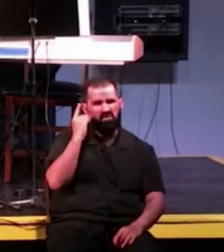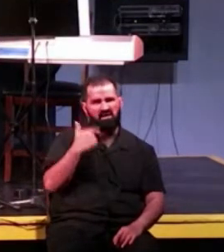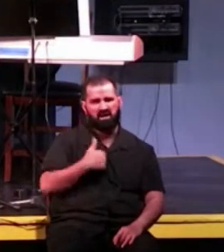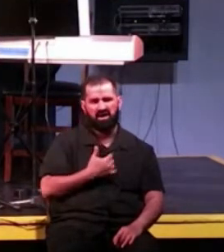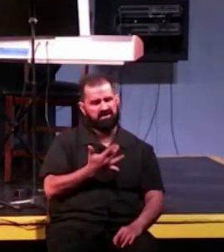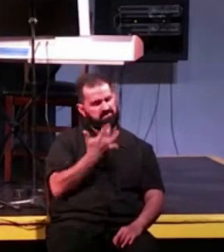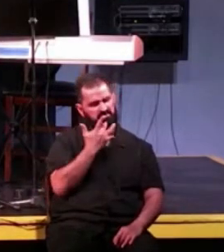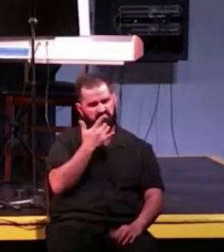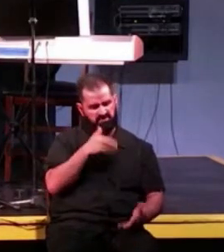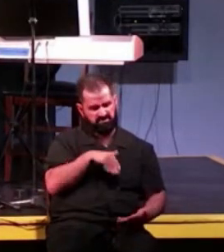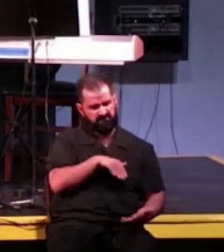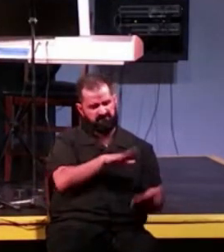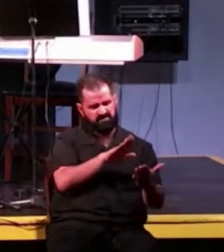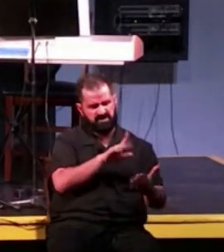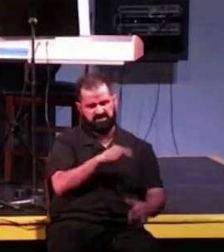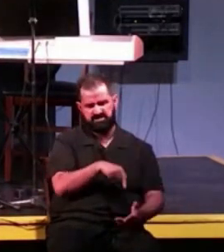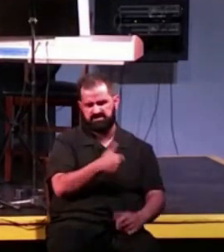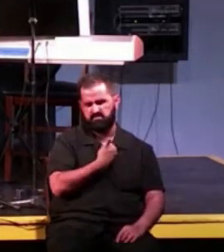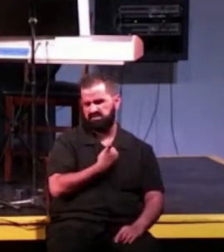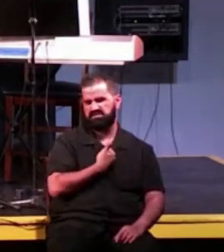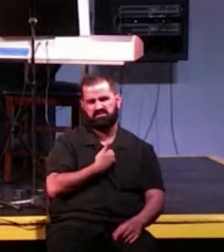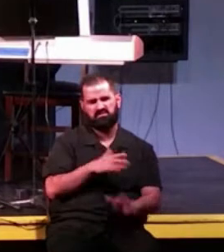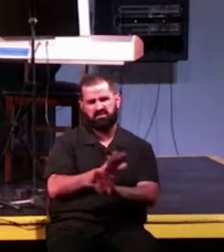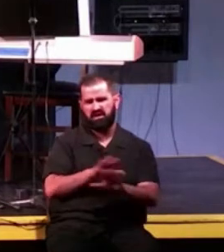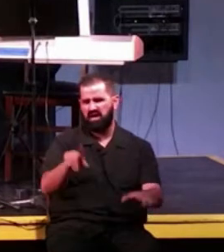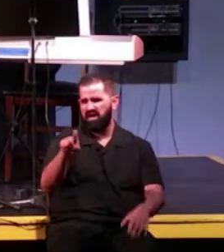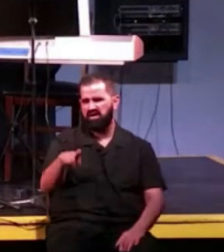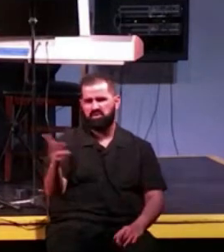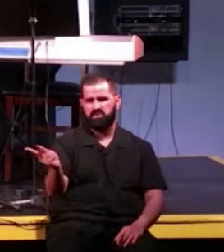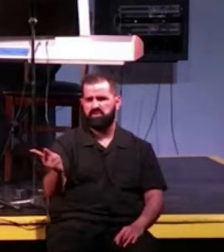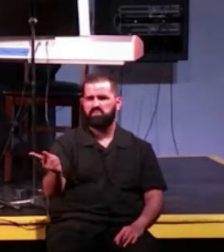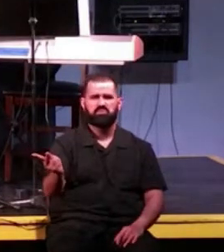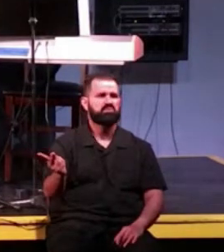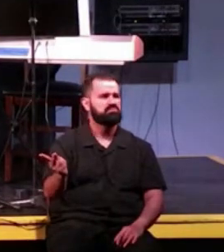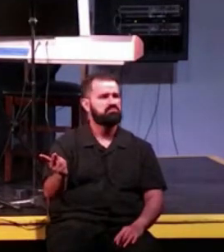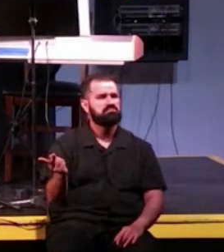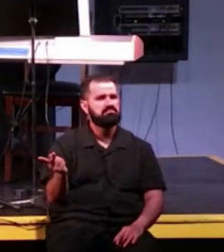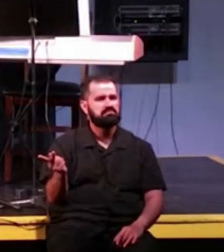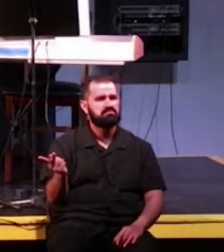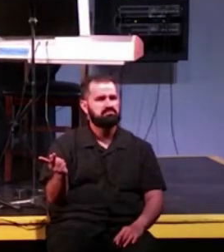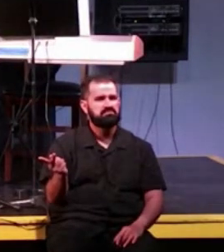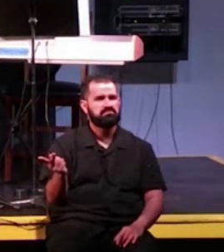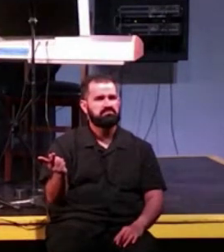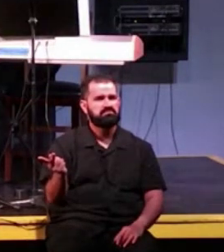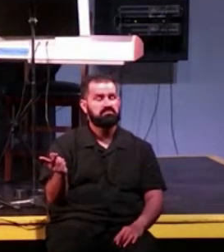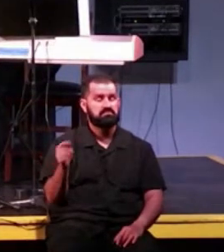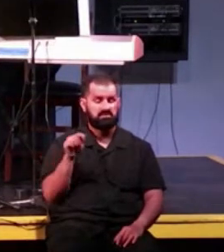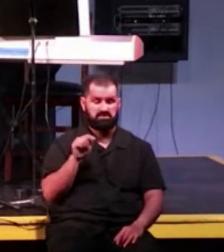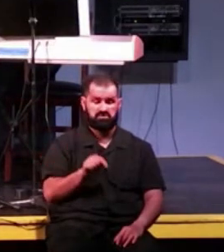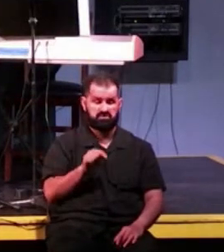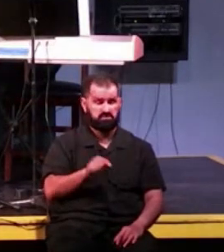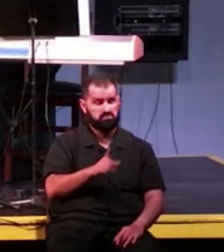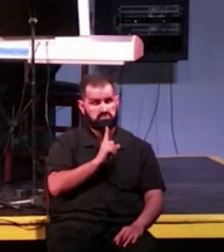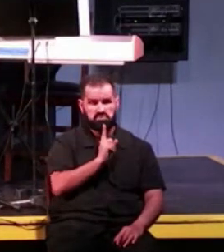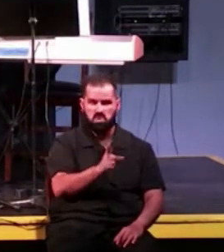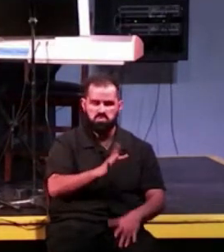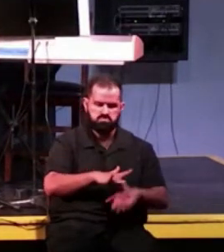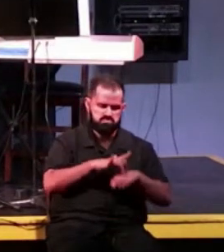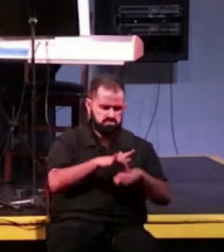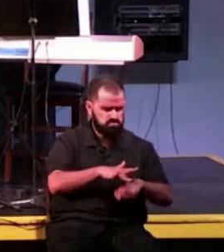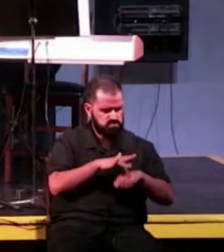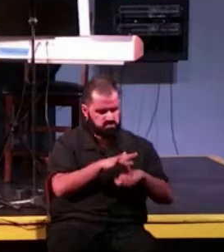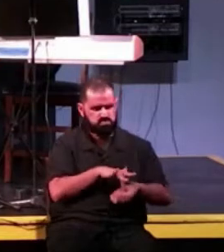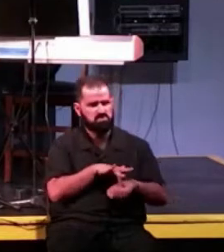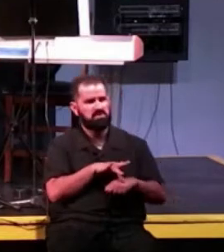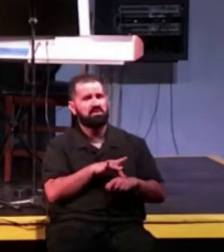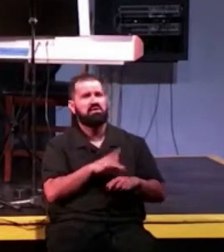deal with this by myself. I don't need you guys. And she was so caught up in the people